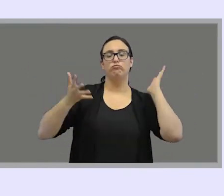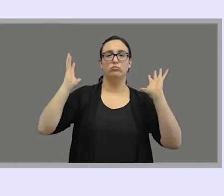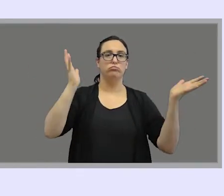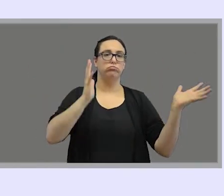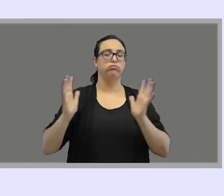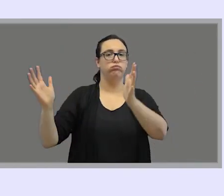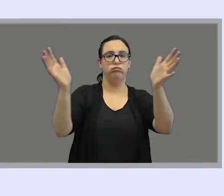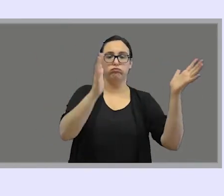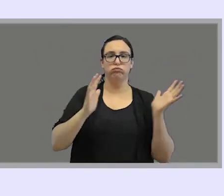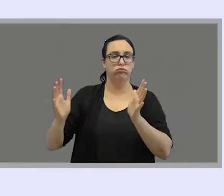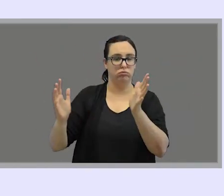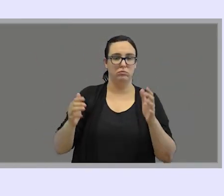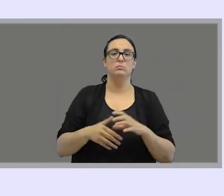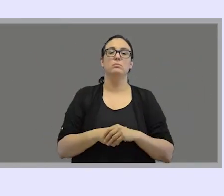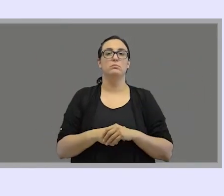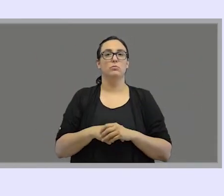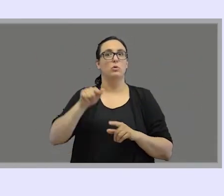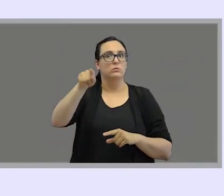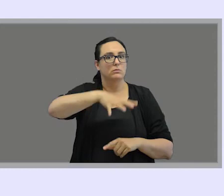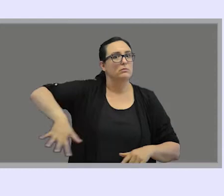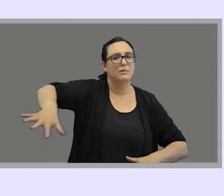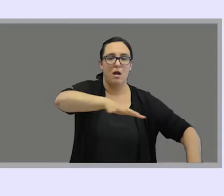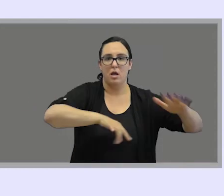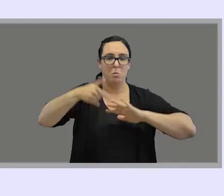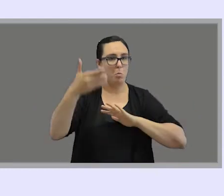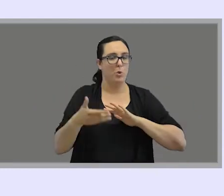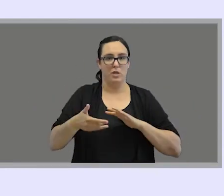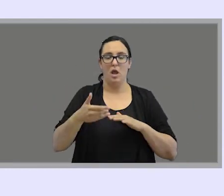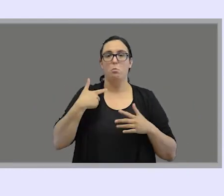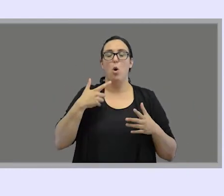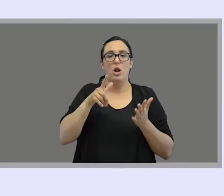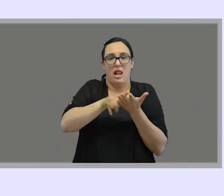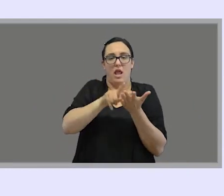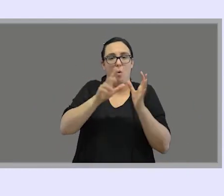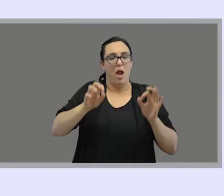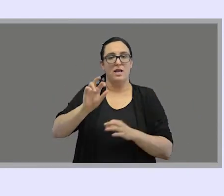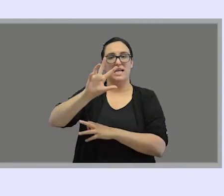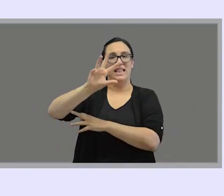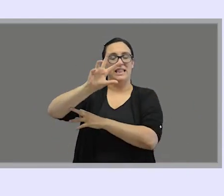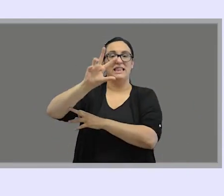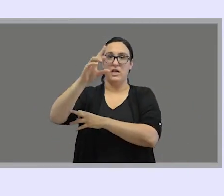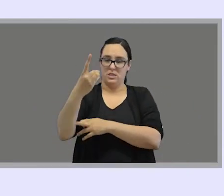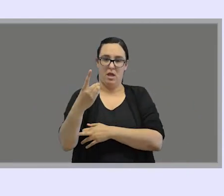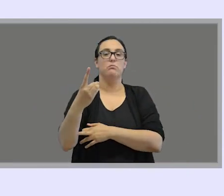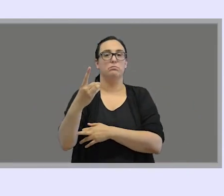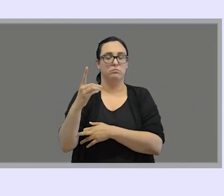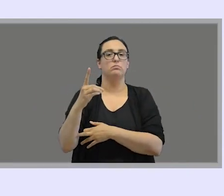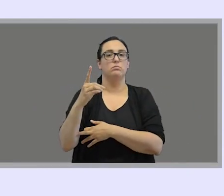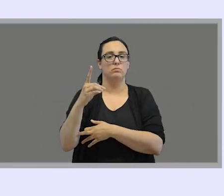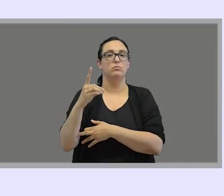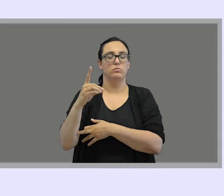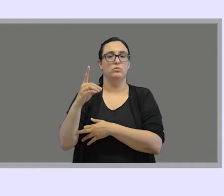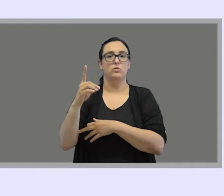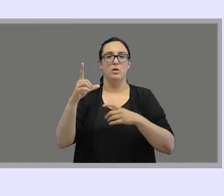signs. And this is very important because sign language is a three-dimensional language and